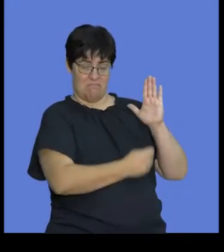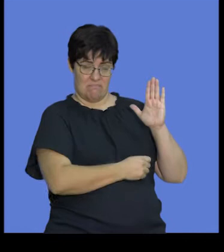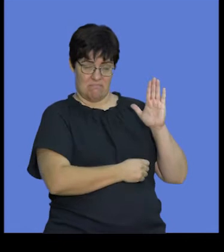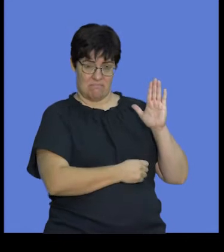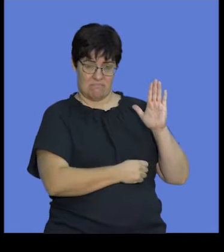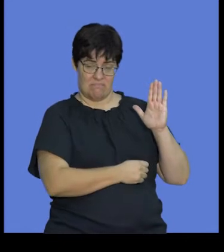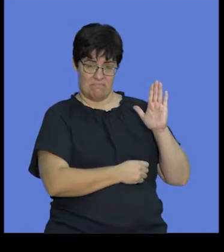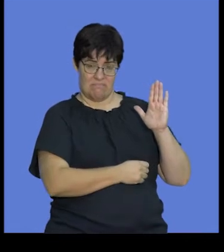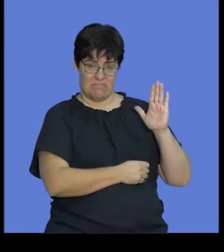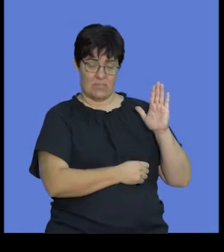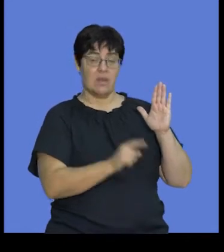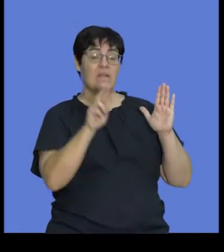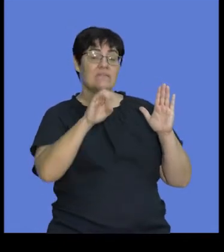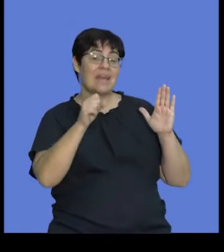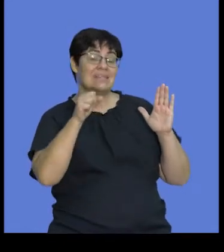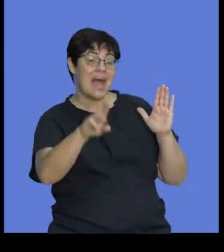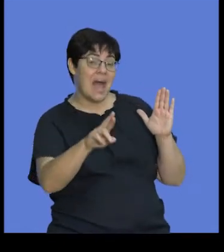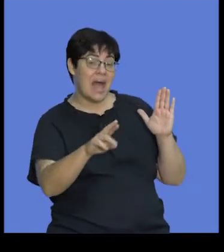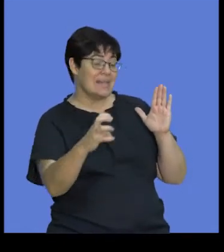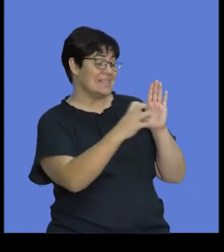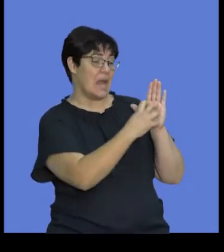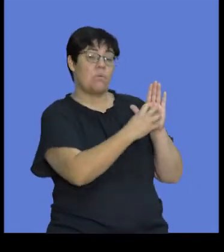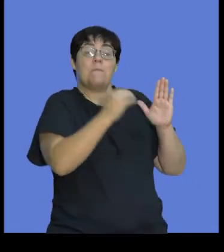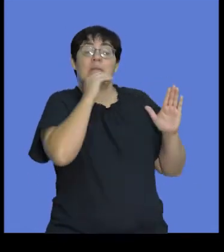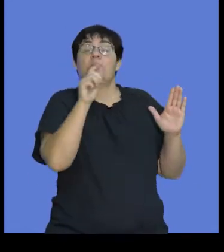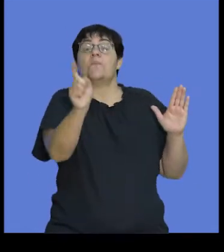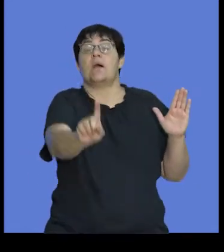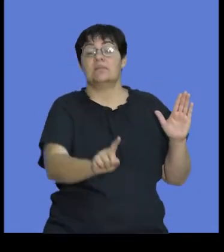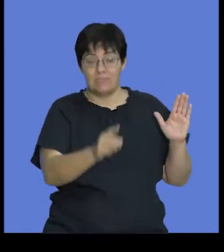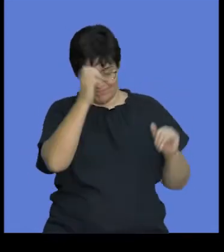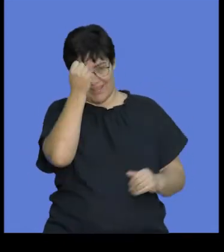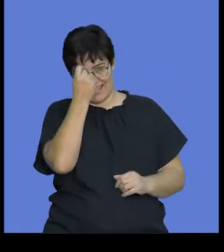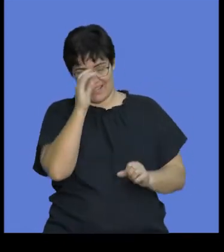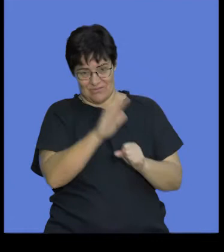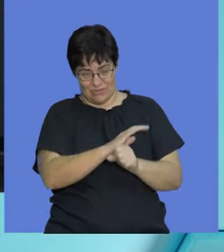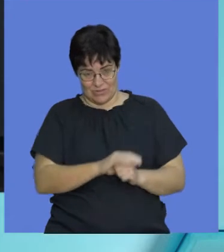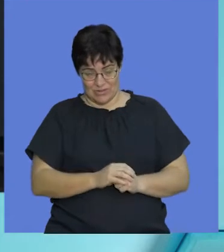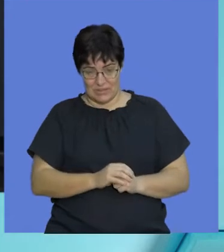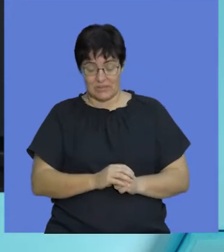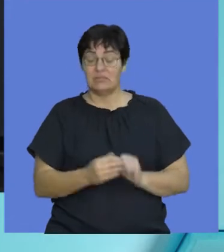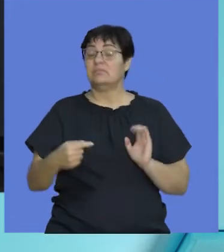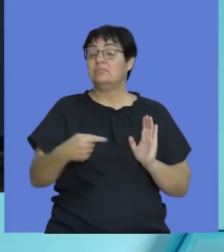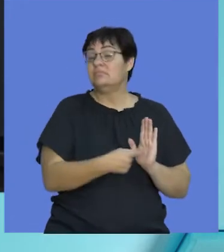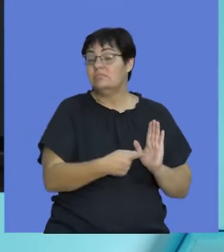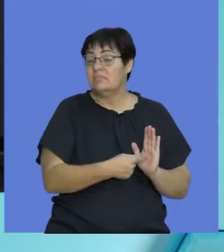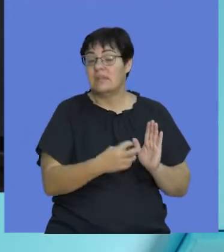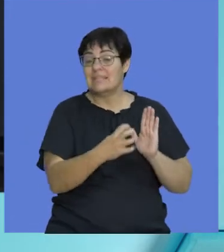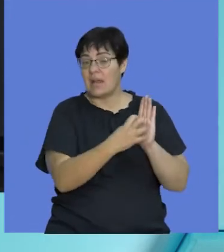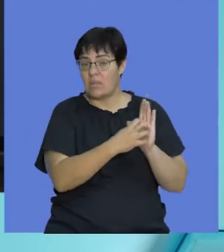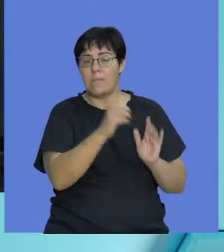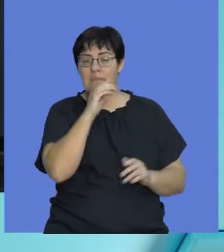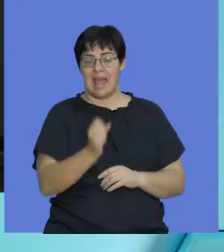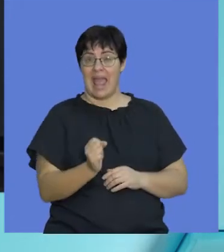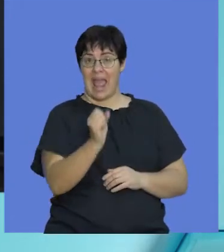diagram. So we have to remember what a vector diagram means, okay? A vector diagram is